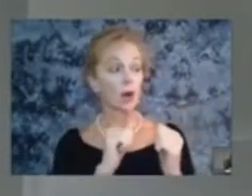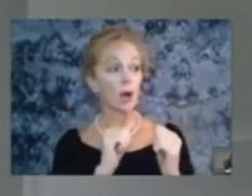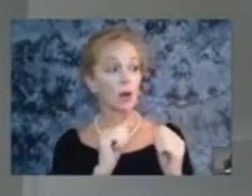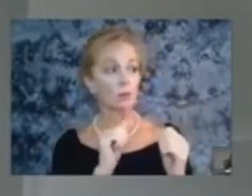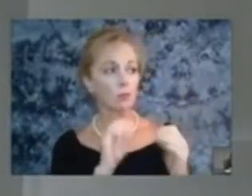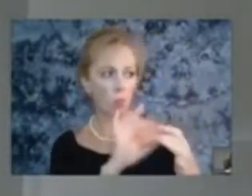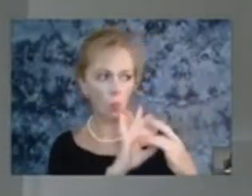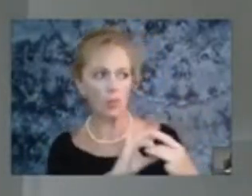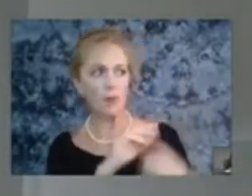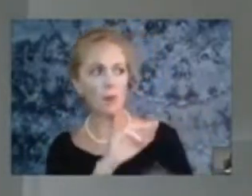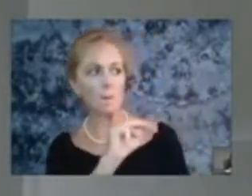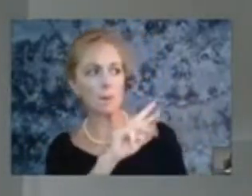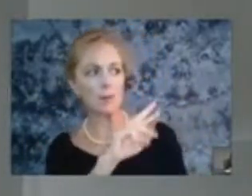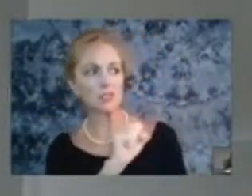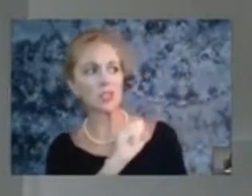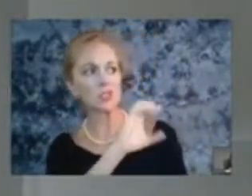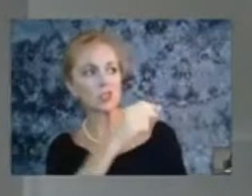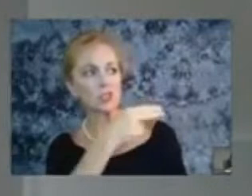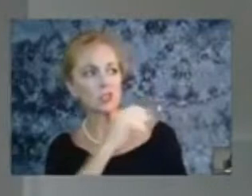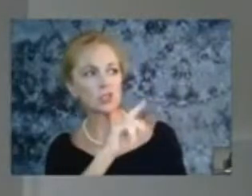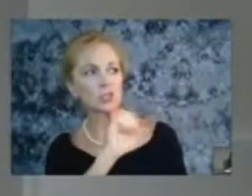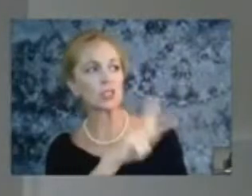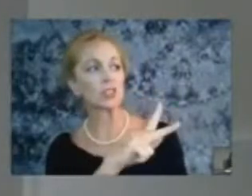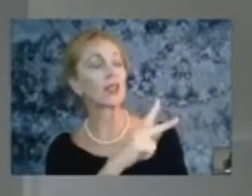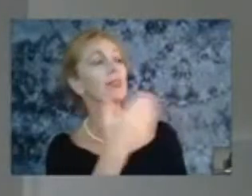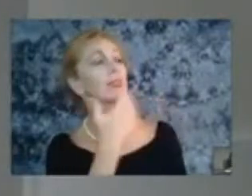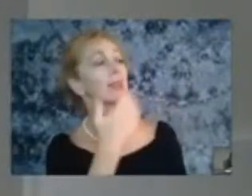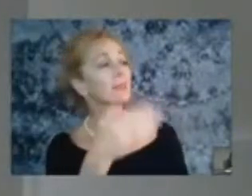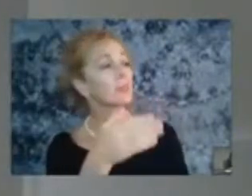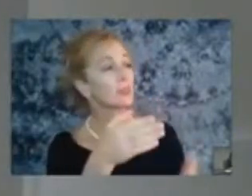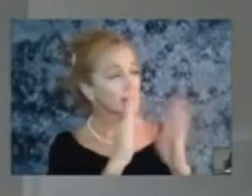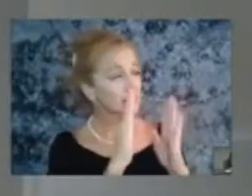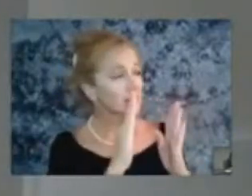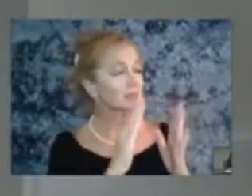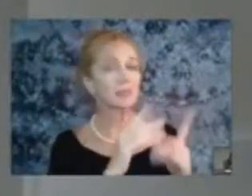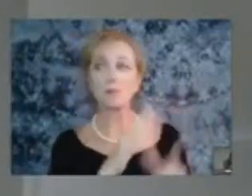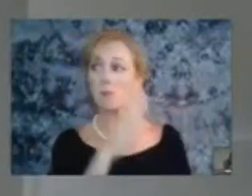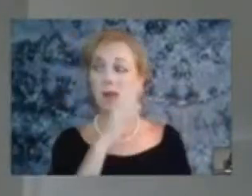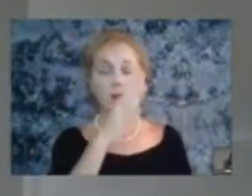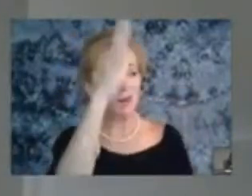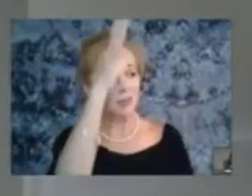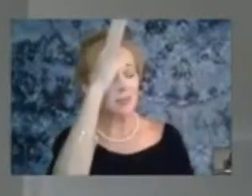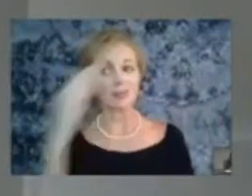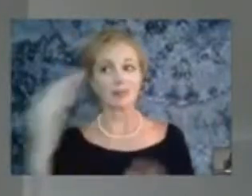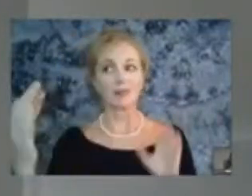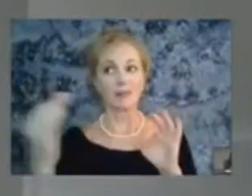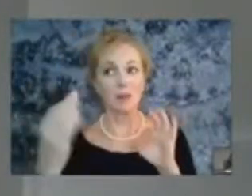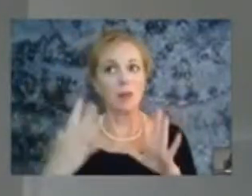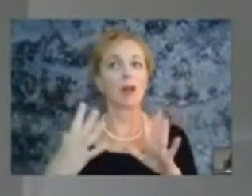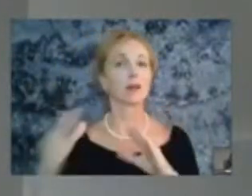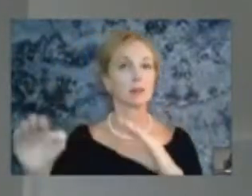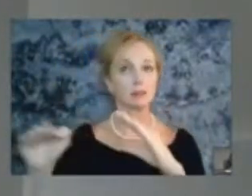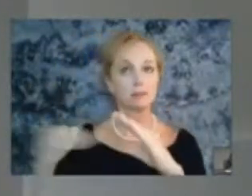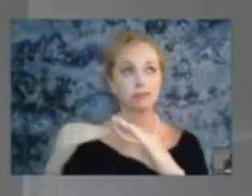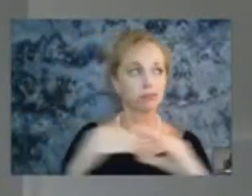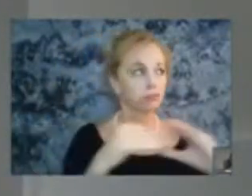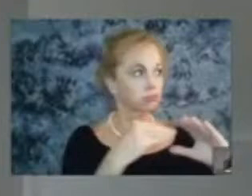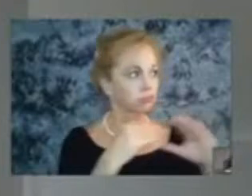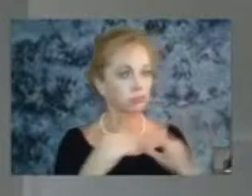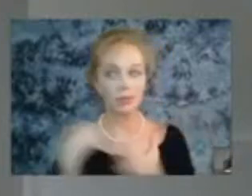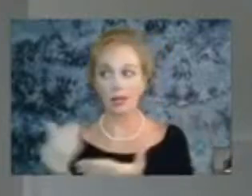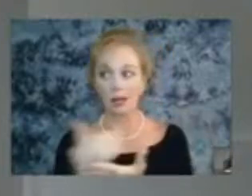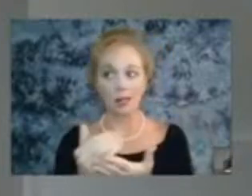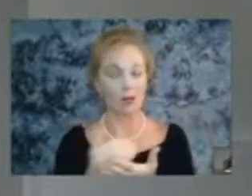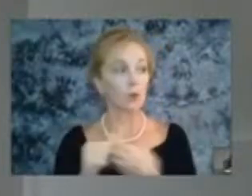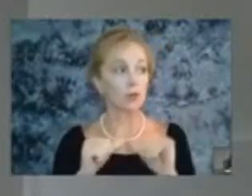you for listening to parents. I know that a lot of feedback has been coming in, and we've been forwarding it on, and folks collecting that feedback, and we'll continue to do that